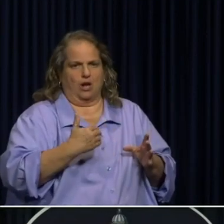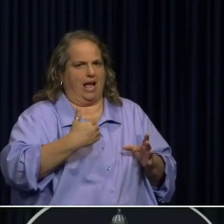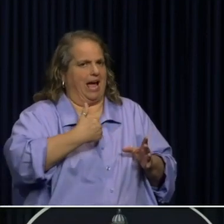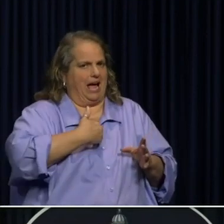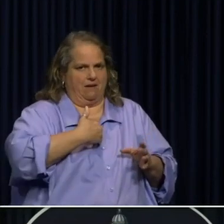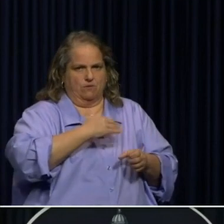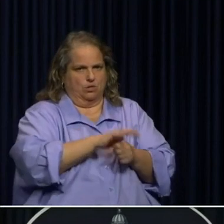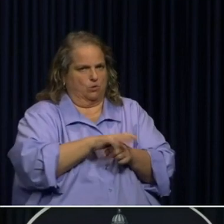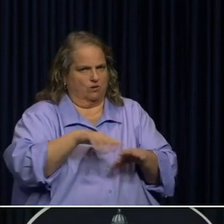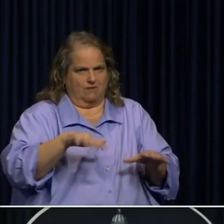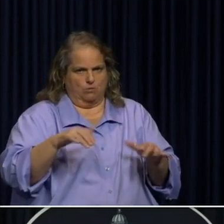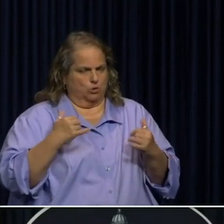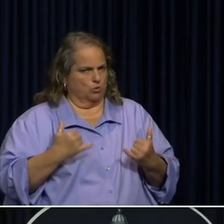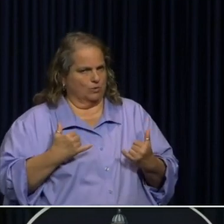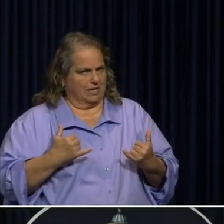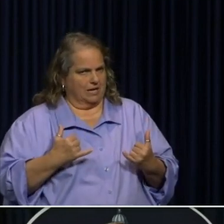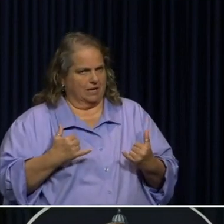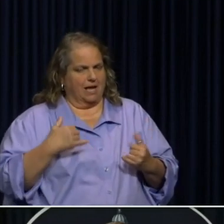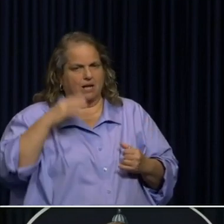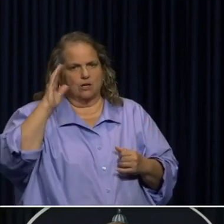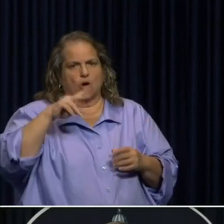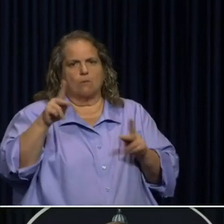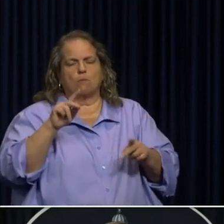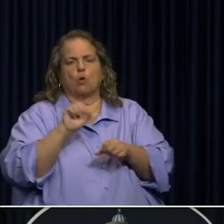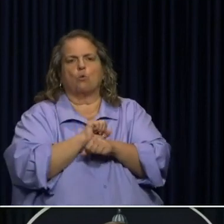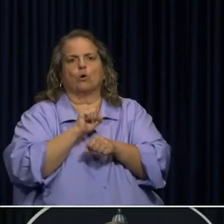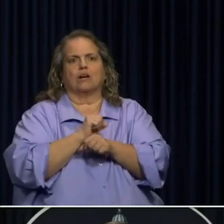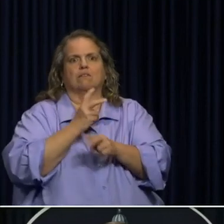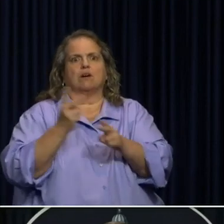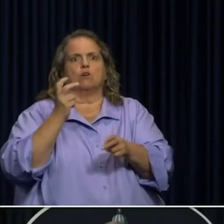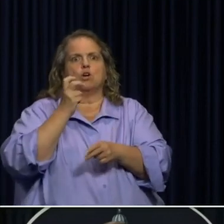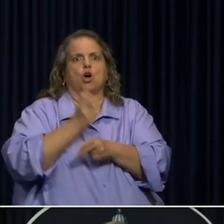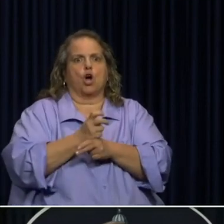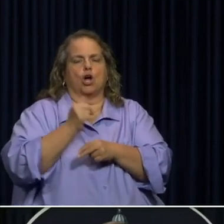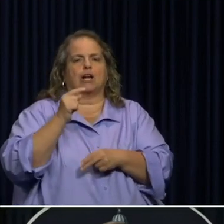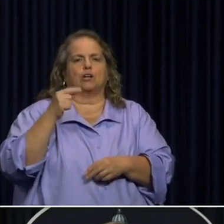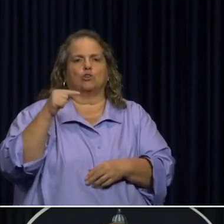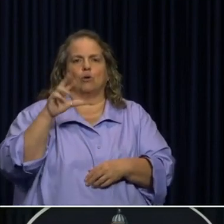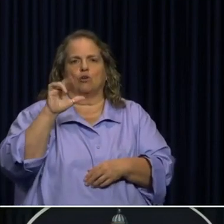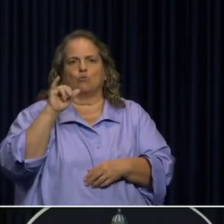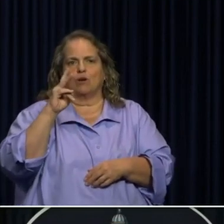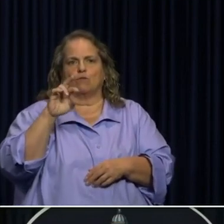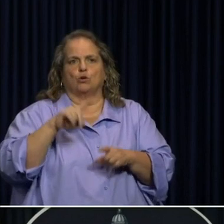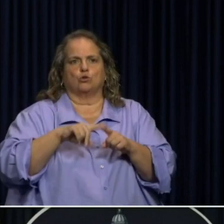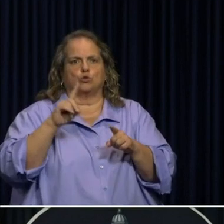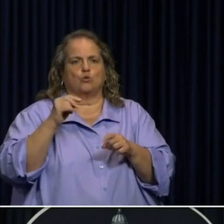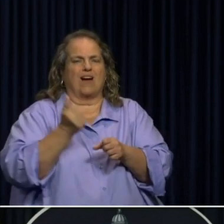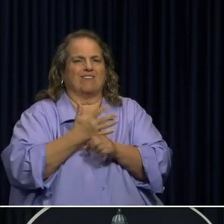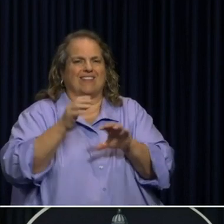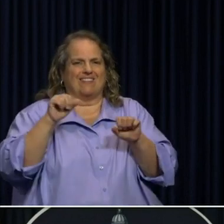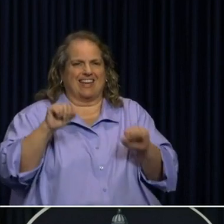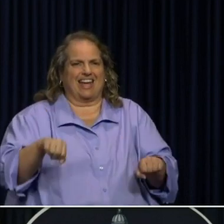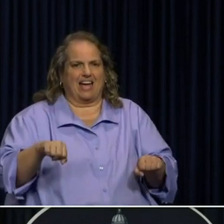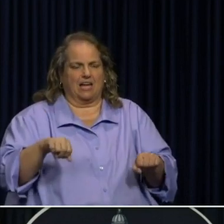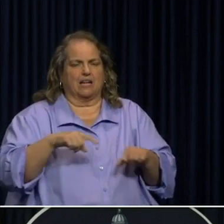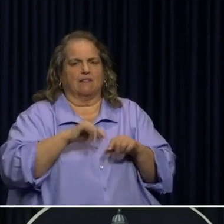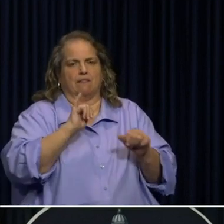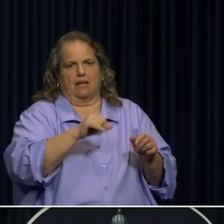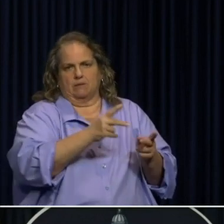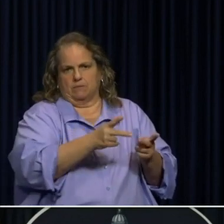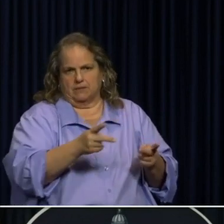positive. No, people are working very hard at Green River to do everything they can in that